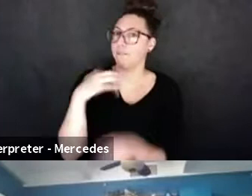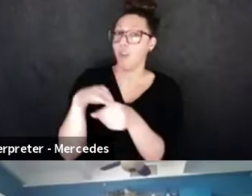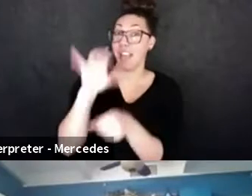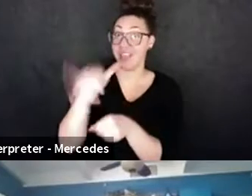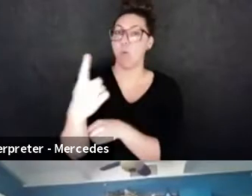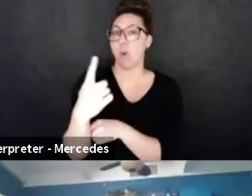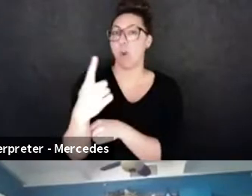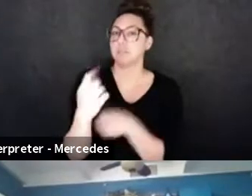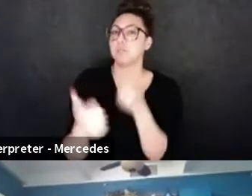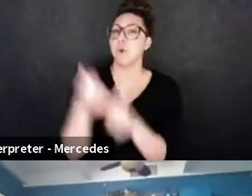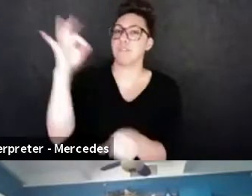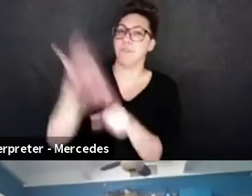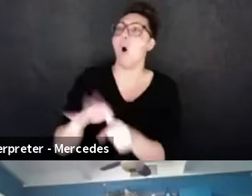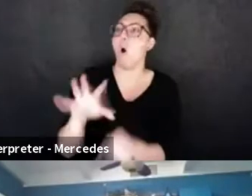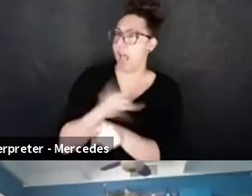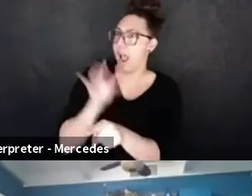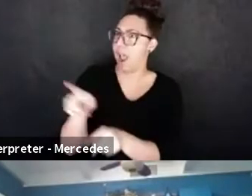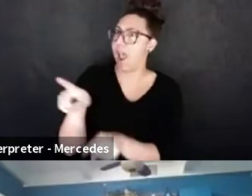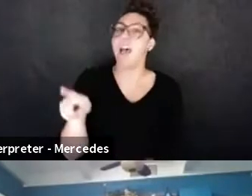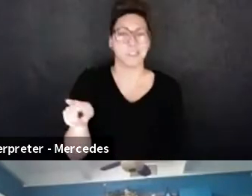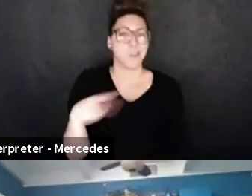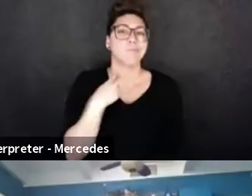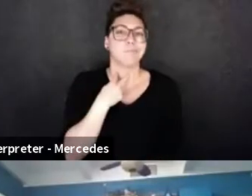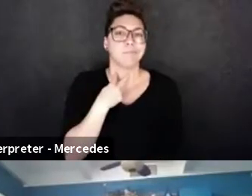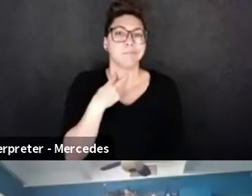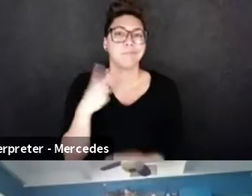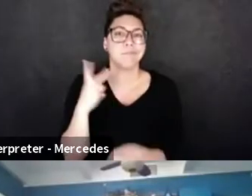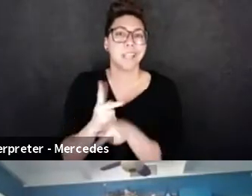stuck. We also have a new,